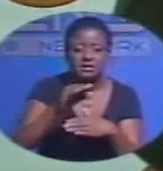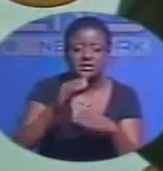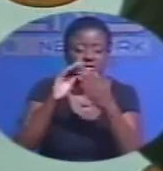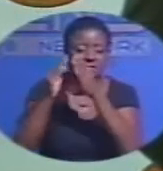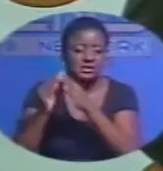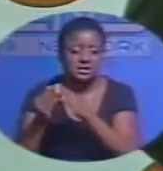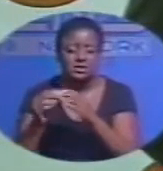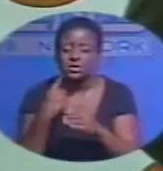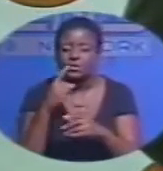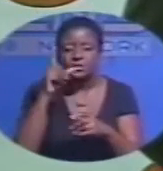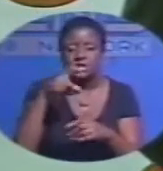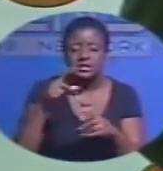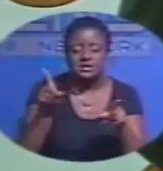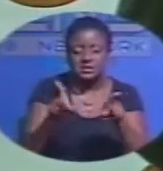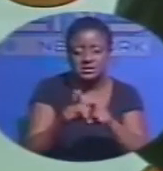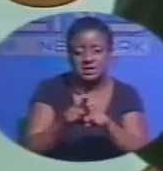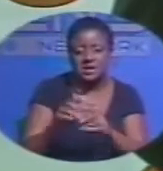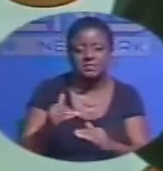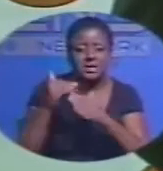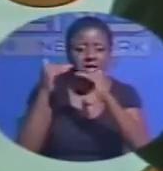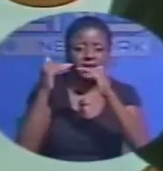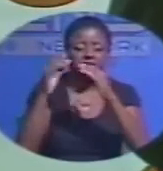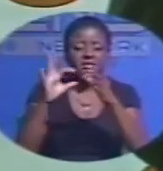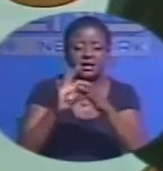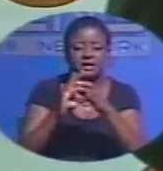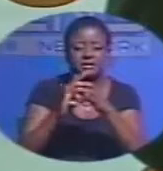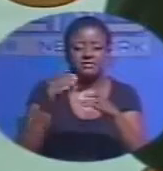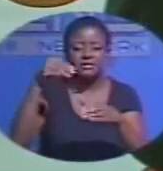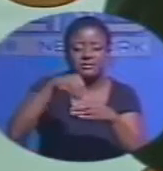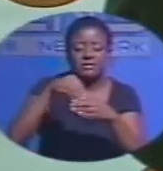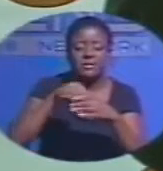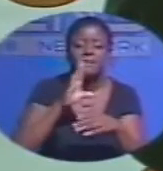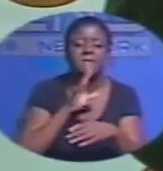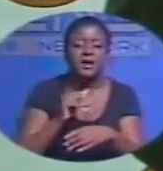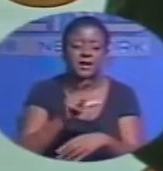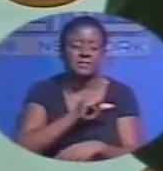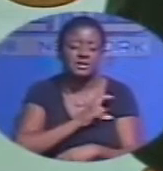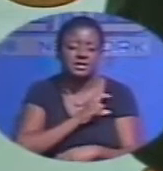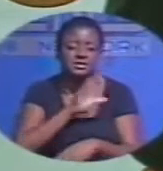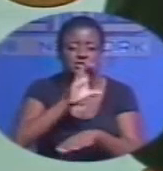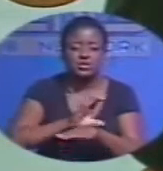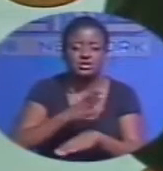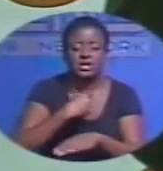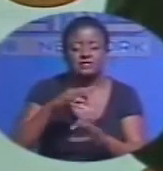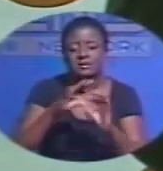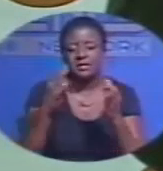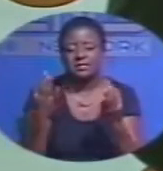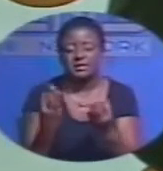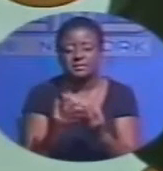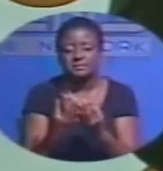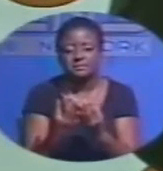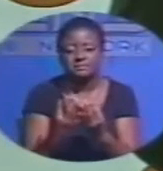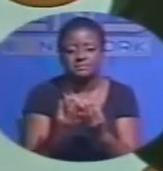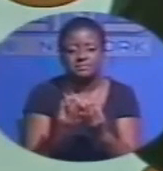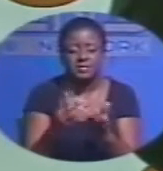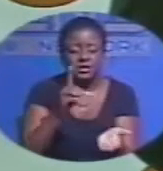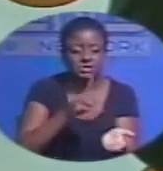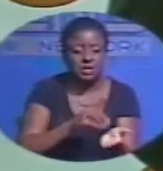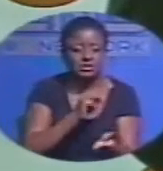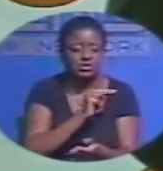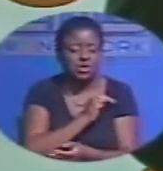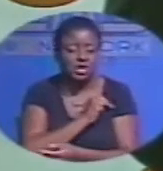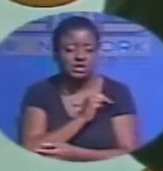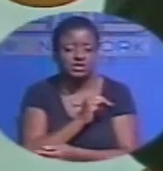level of involvement by the police, by the church, and by the family. And so, Dr.